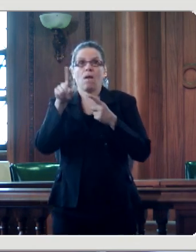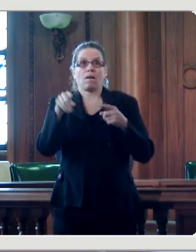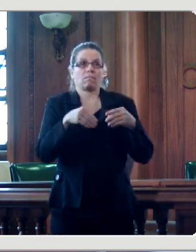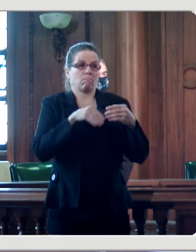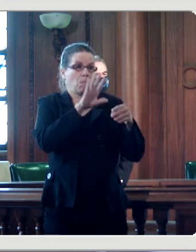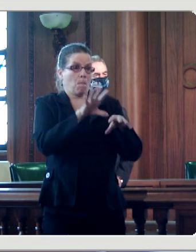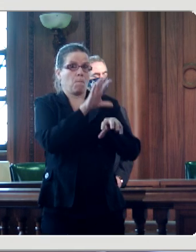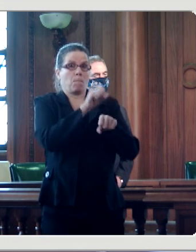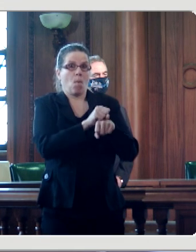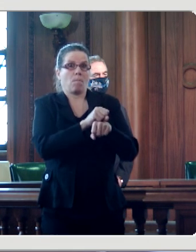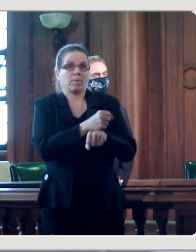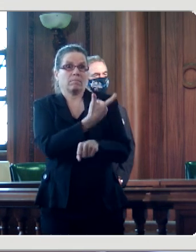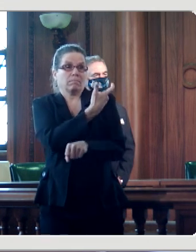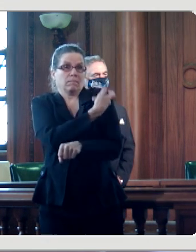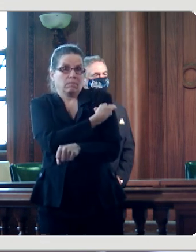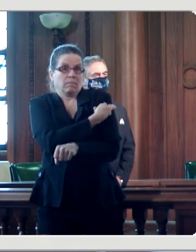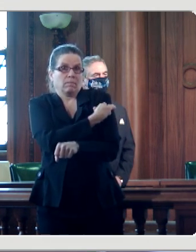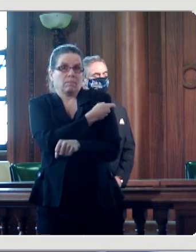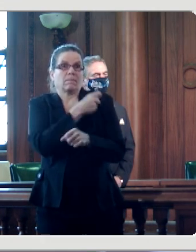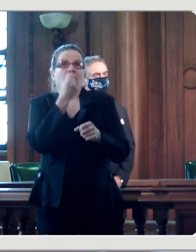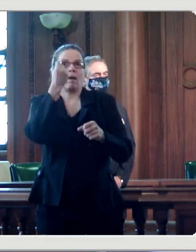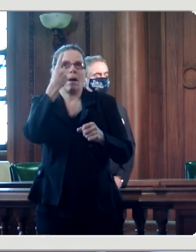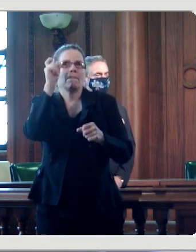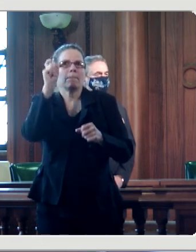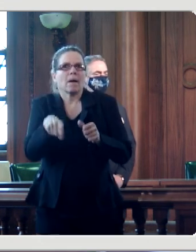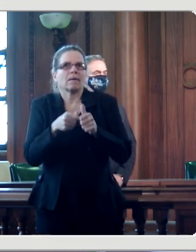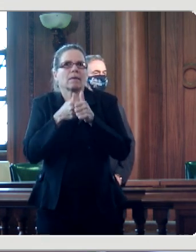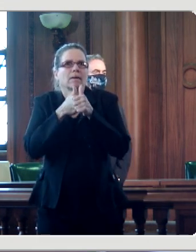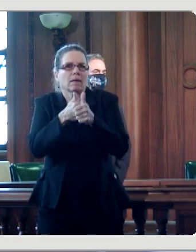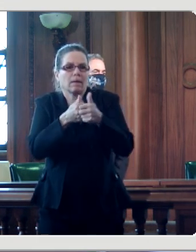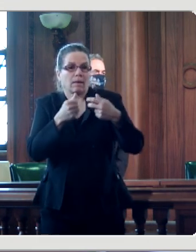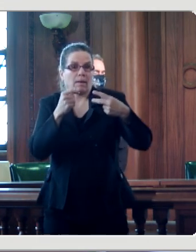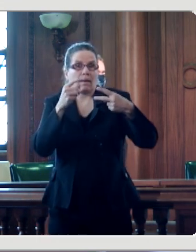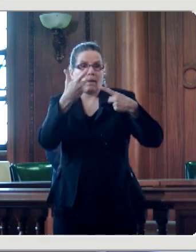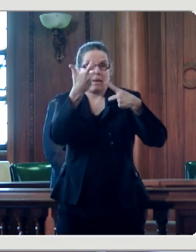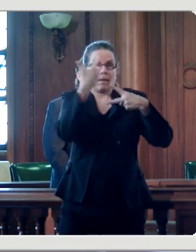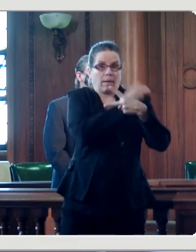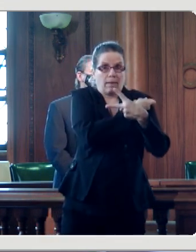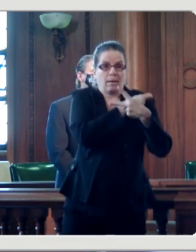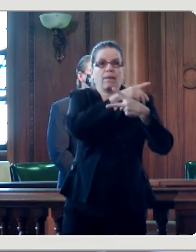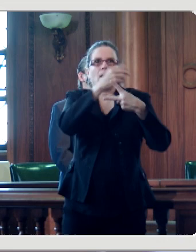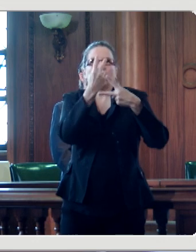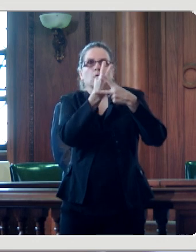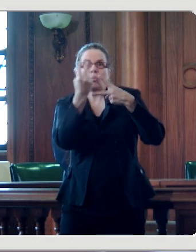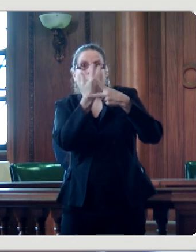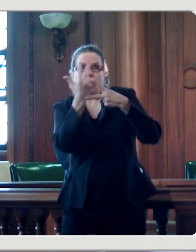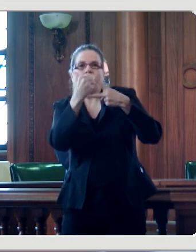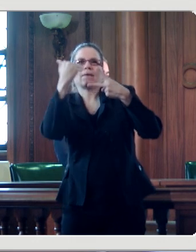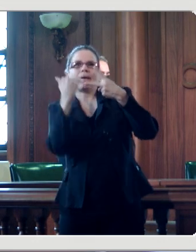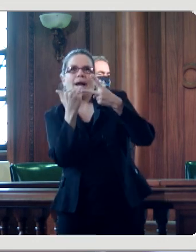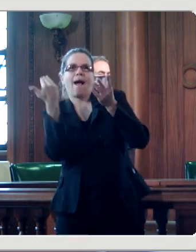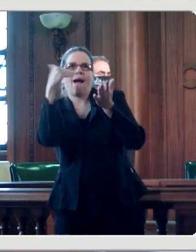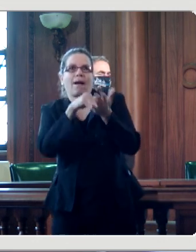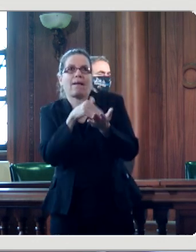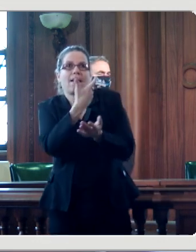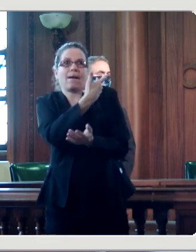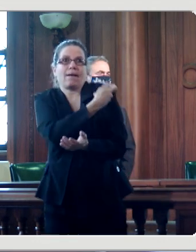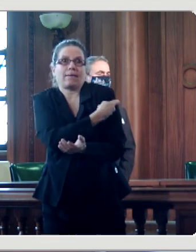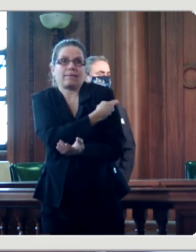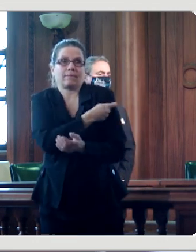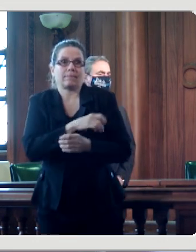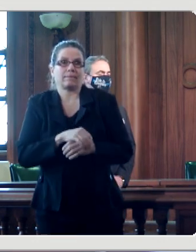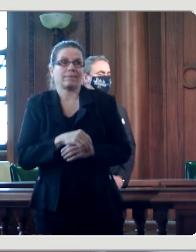I do agree with Dr. Roos that it's important that we recognize the clinical trials were